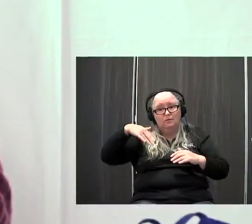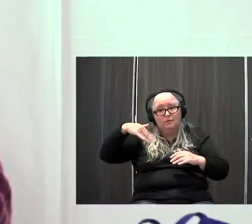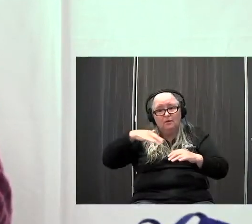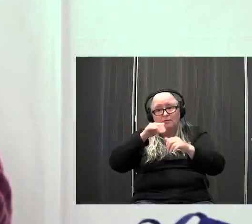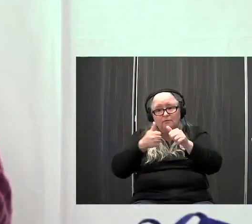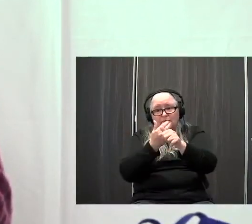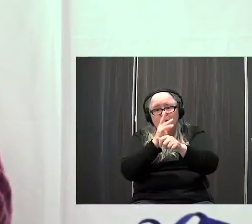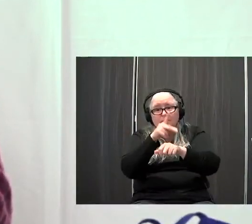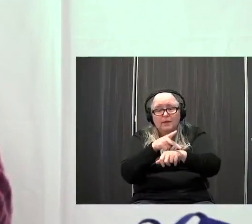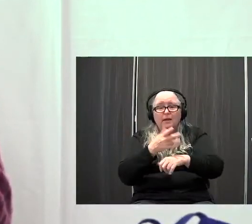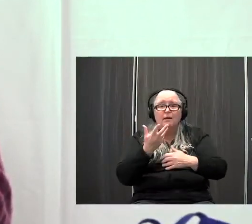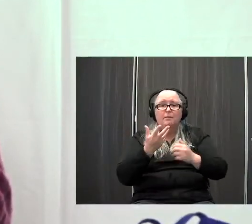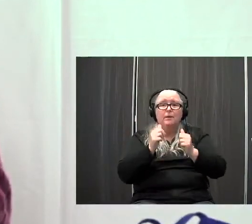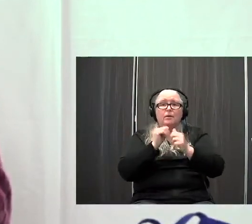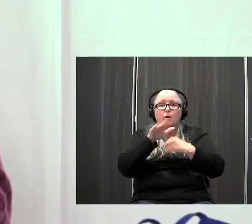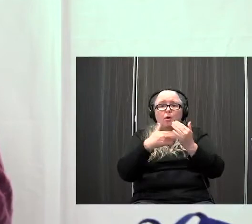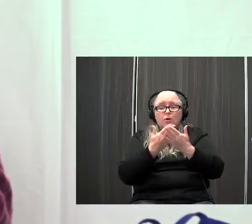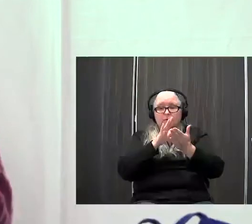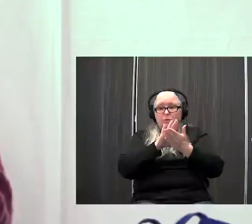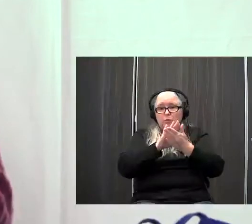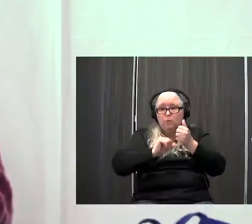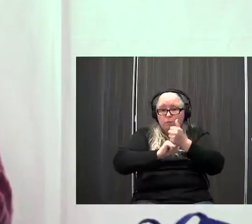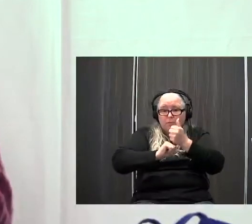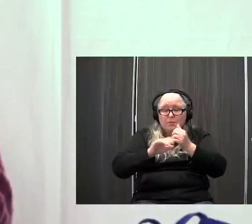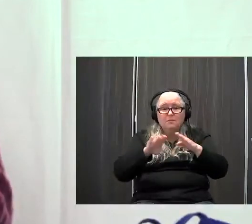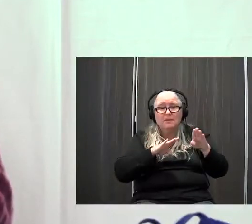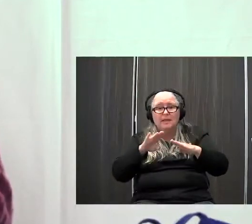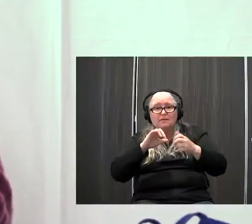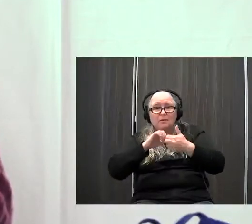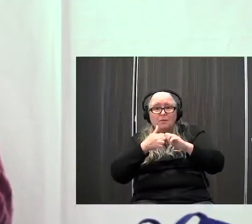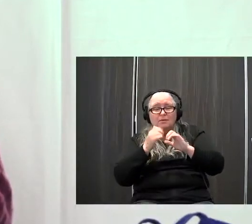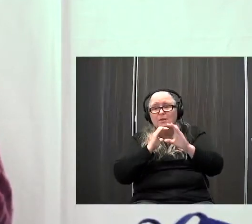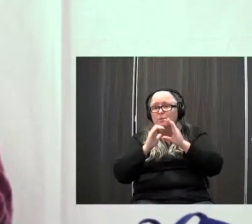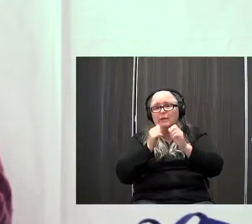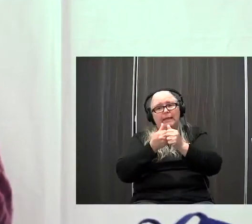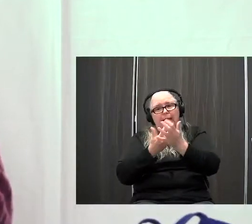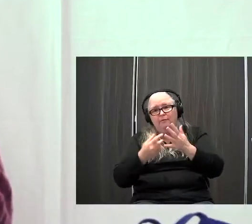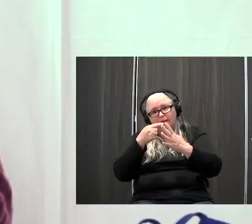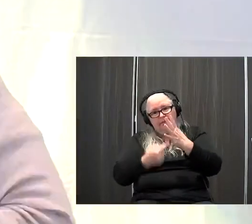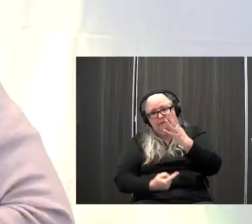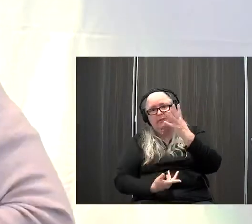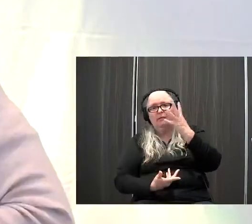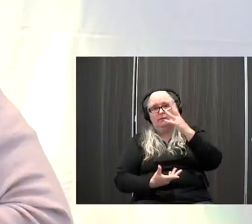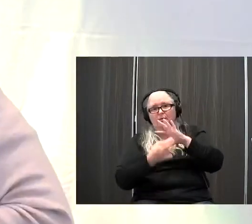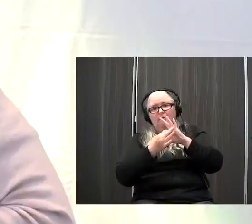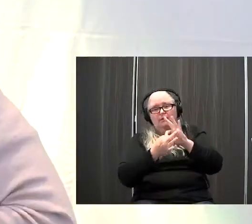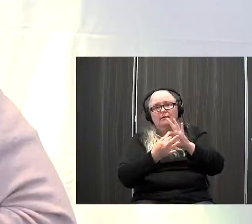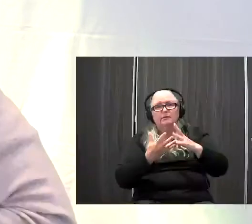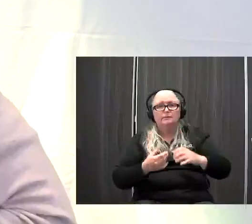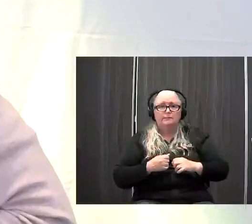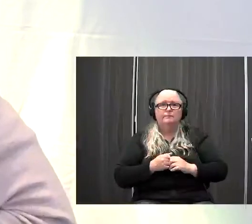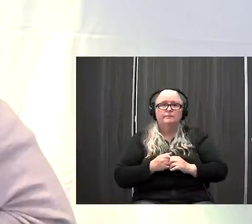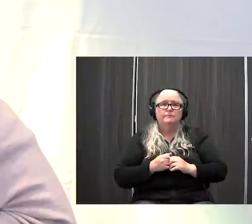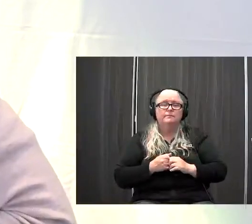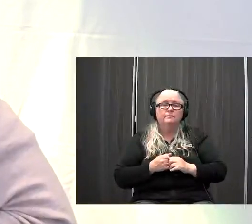also just all of the school supports, behavior issues, things, communication supports, all that stuff. So. All right, Dr. Ritter, a couple of questions